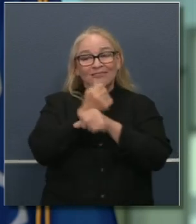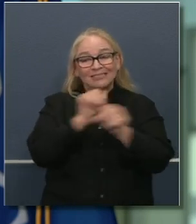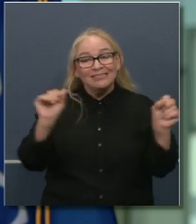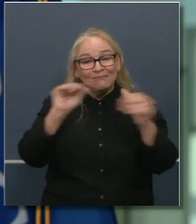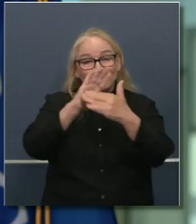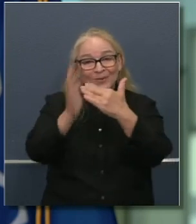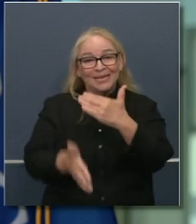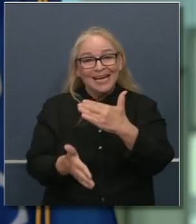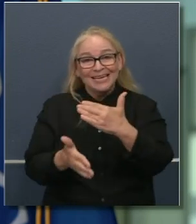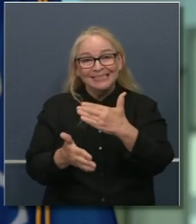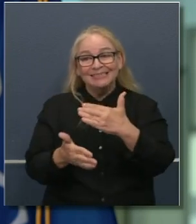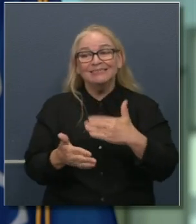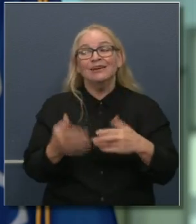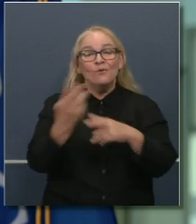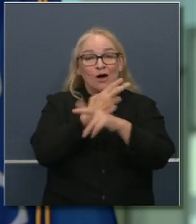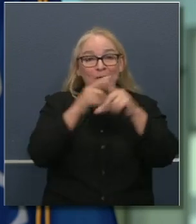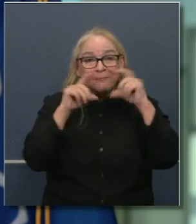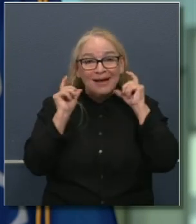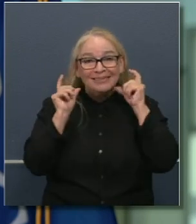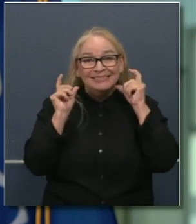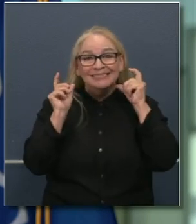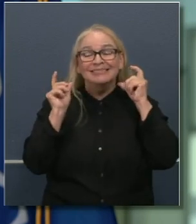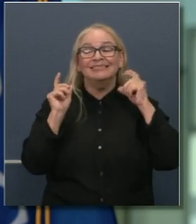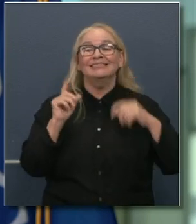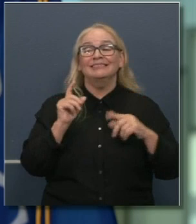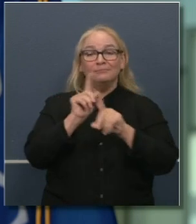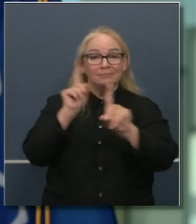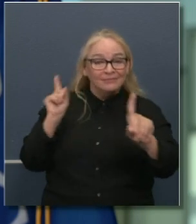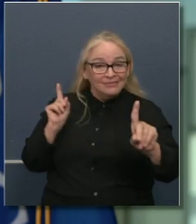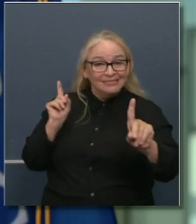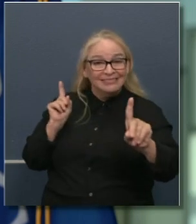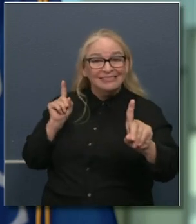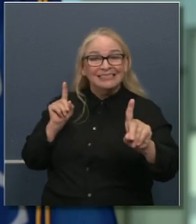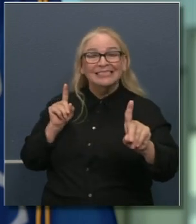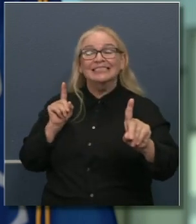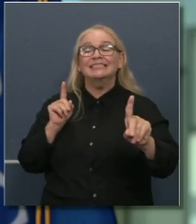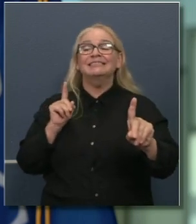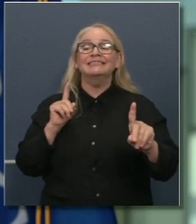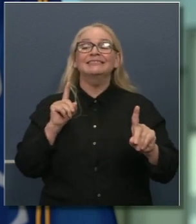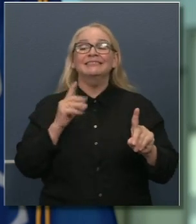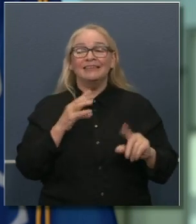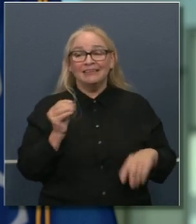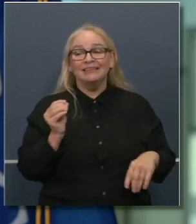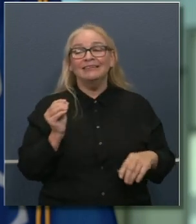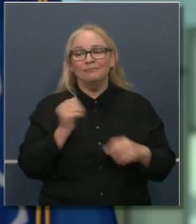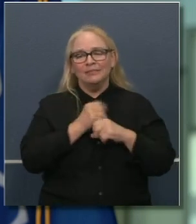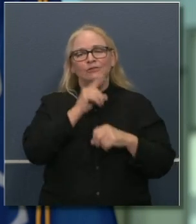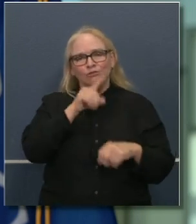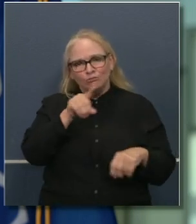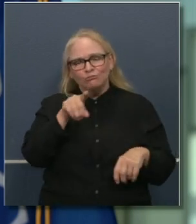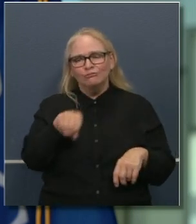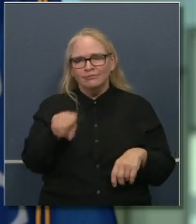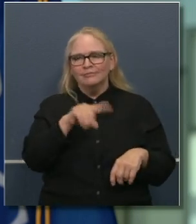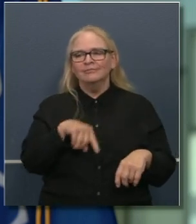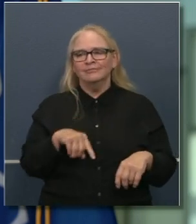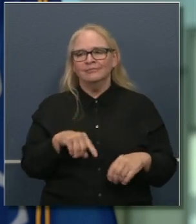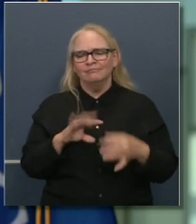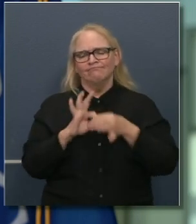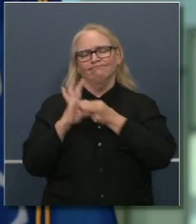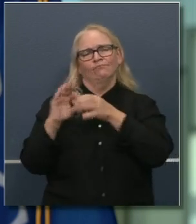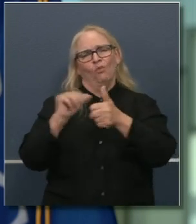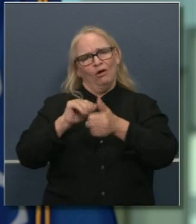are wearing your masks, practicing the physical distancing, and doing so in turn in the spirit of getting